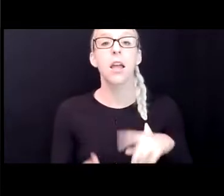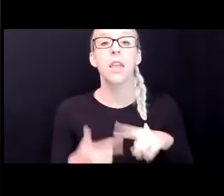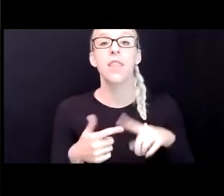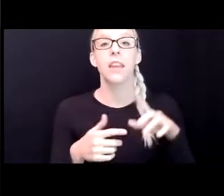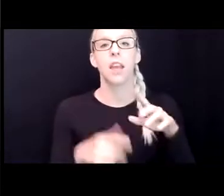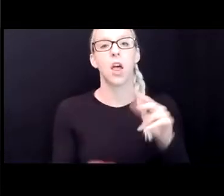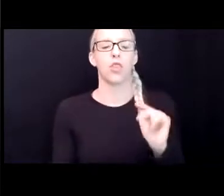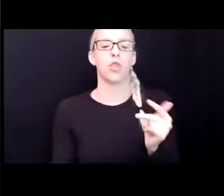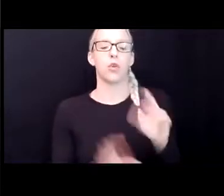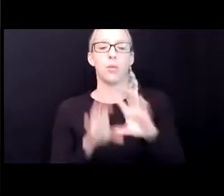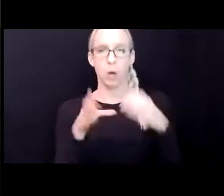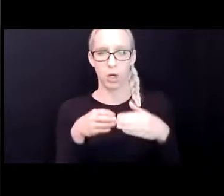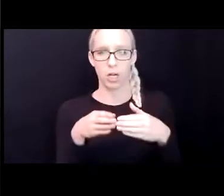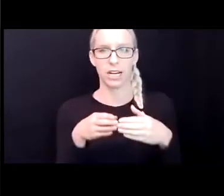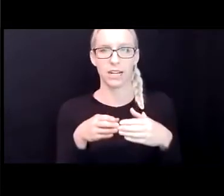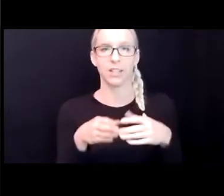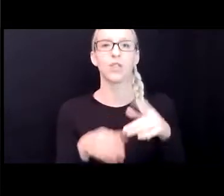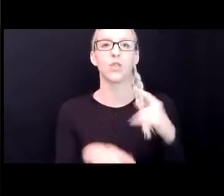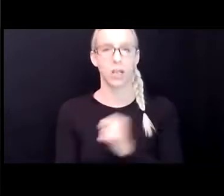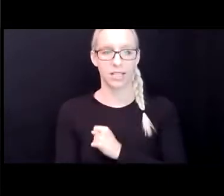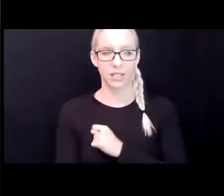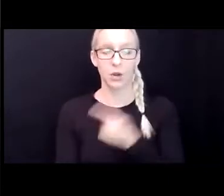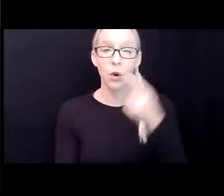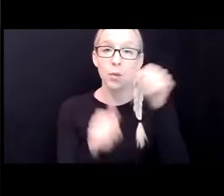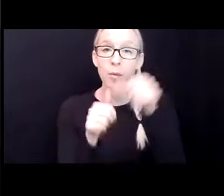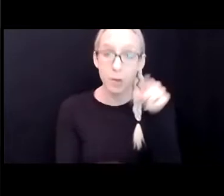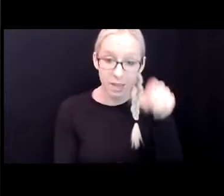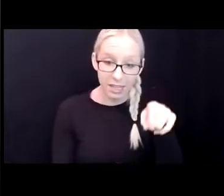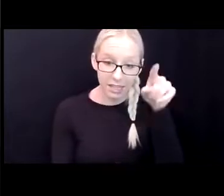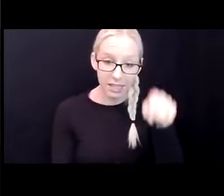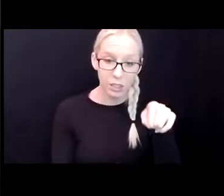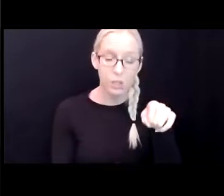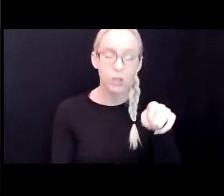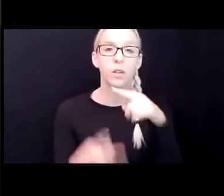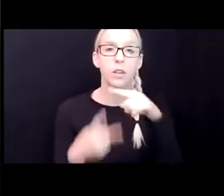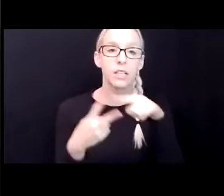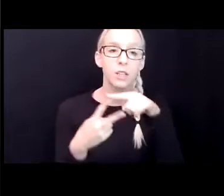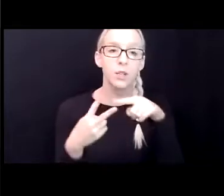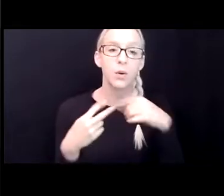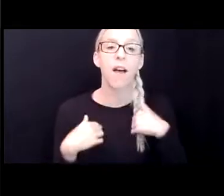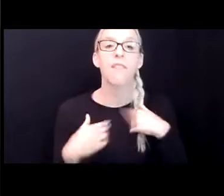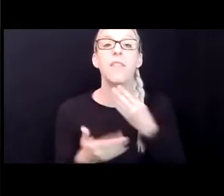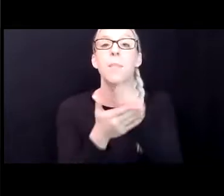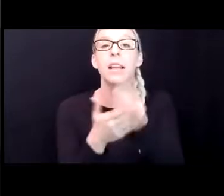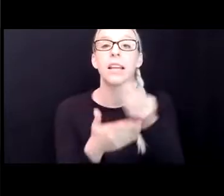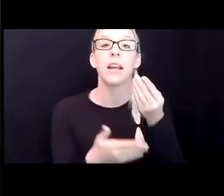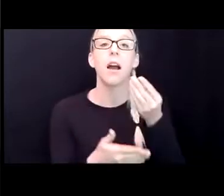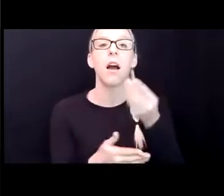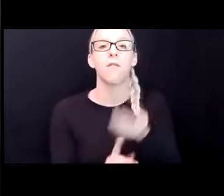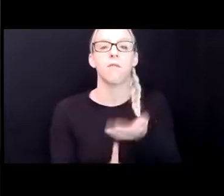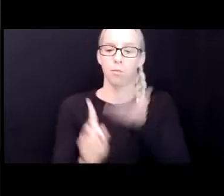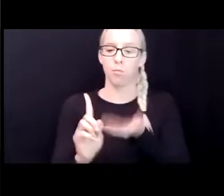needs trust. Remember, these two trusts have the funds of the beneficiary already put into them.